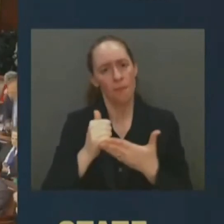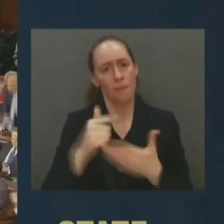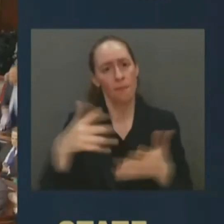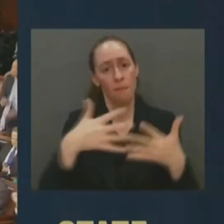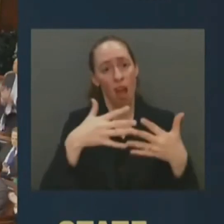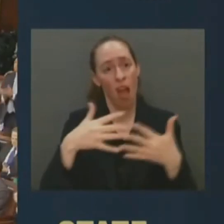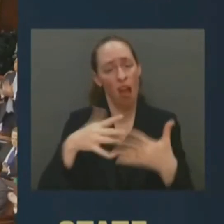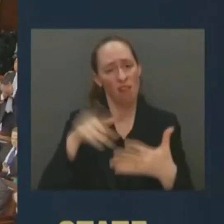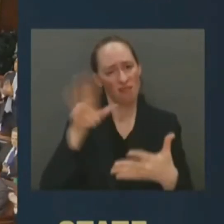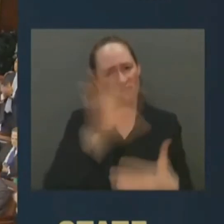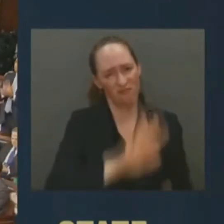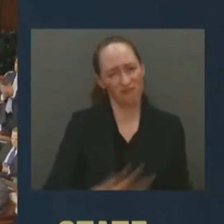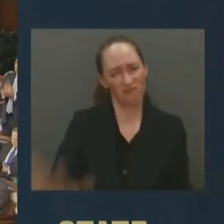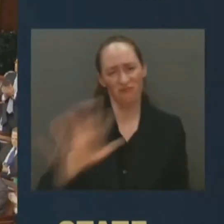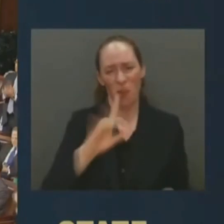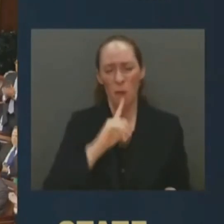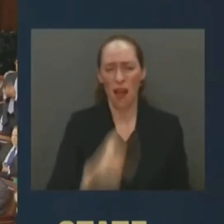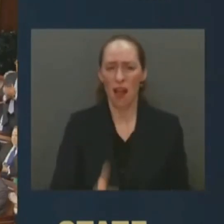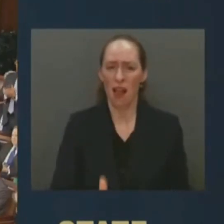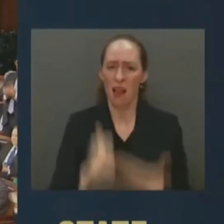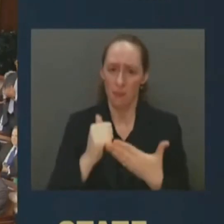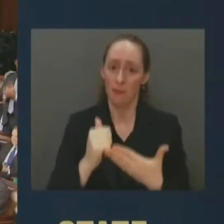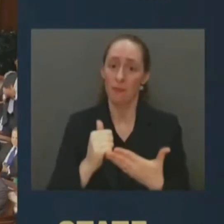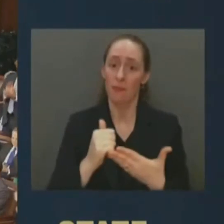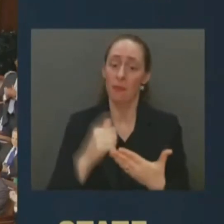as you all know,